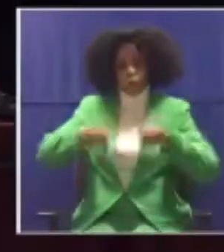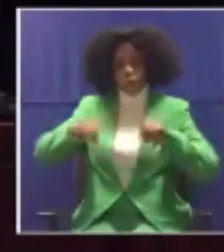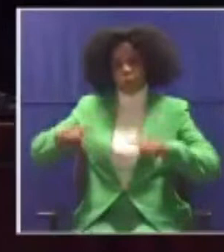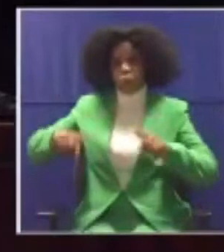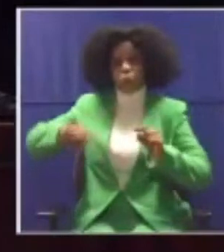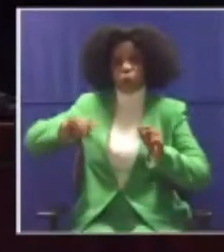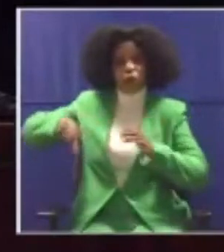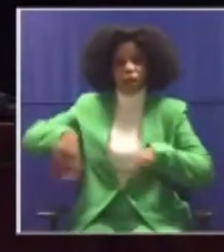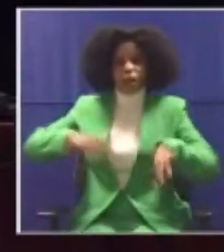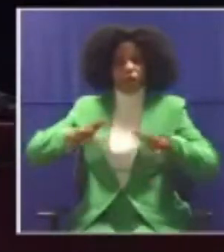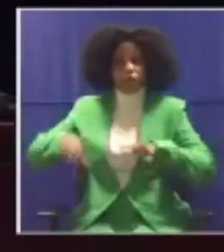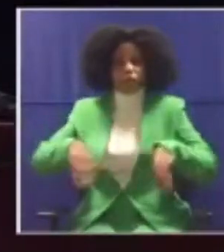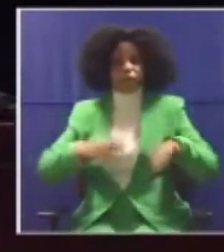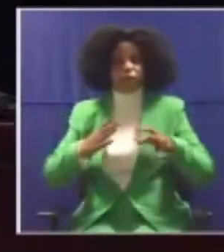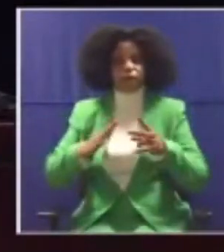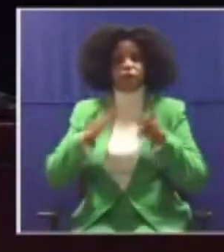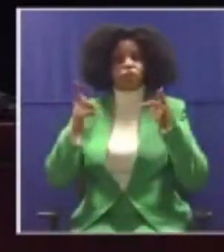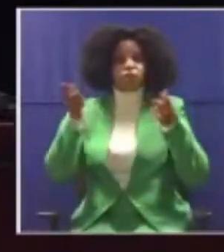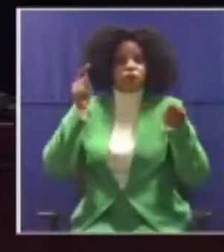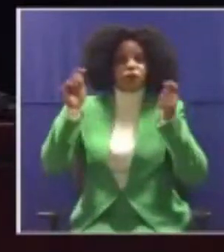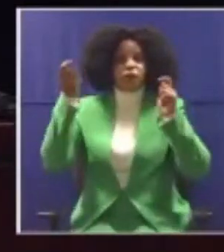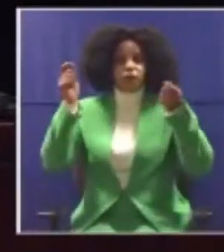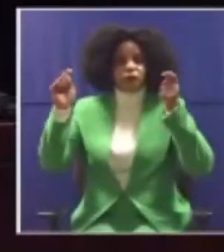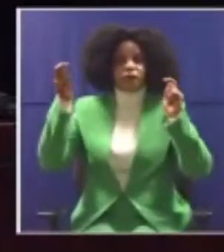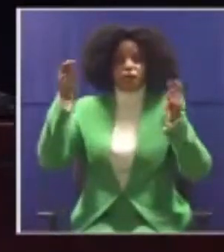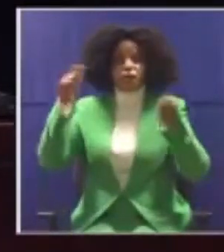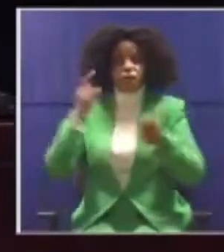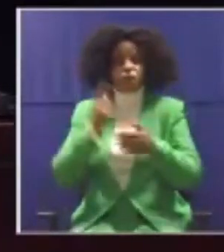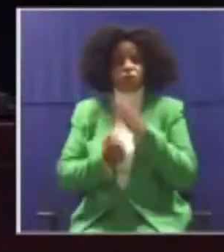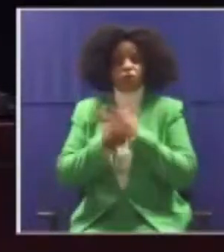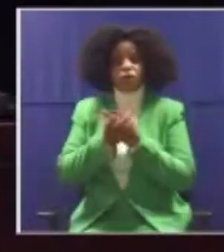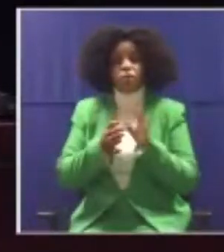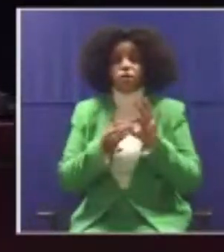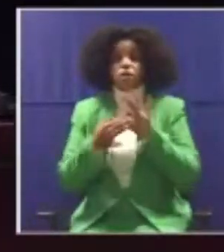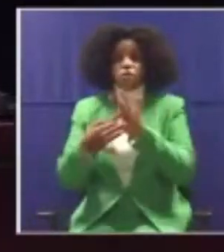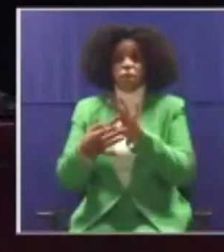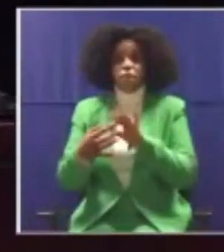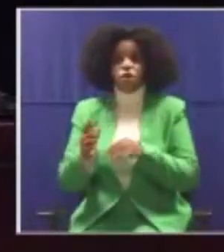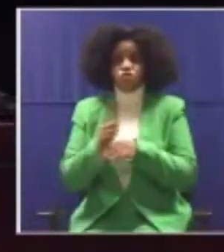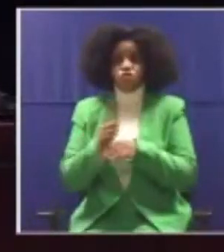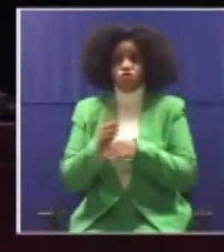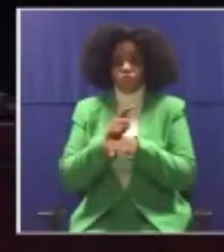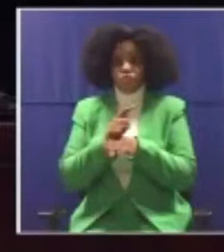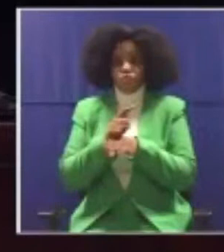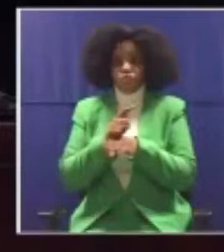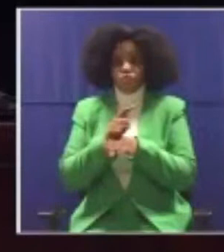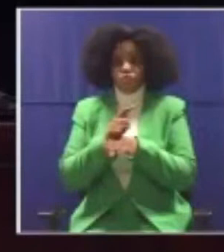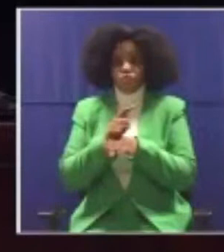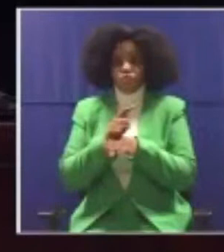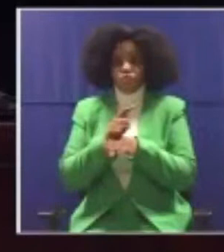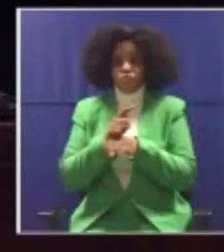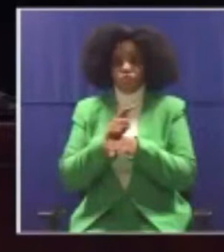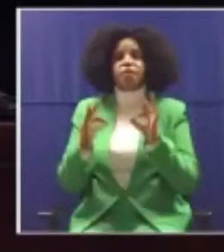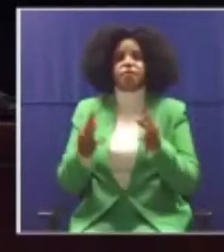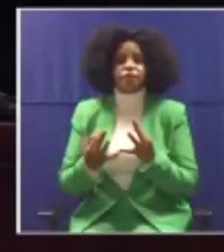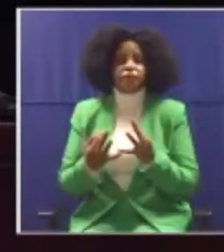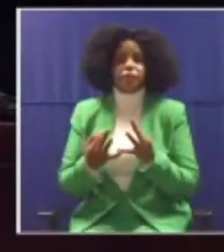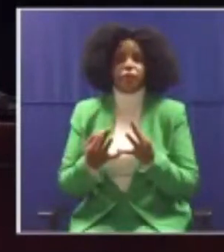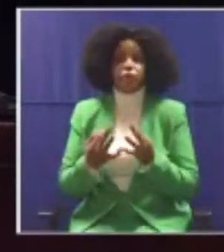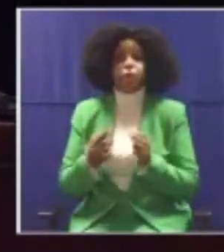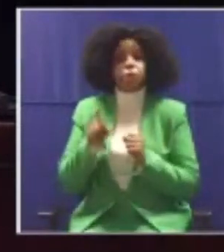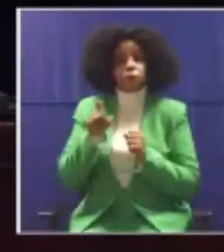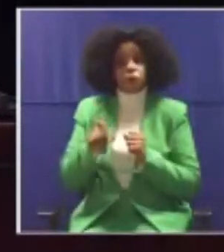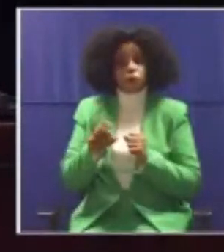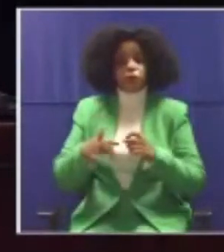and events that are geared towards bringing families together. This includes